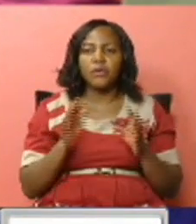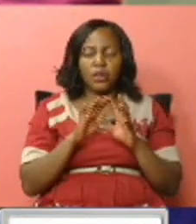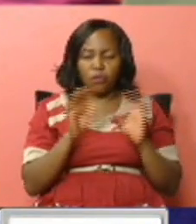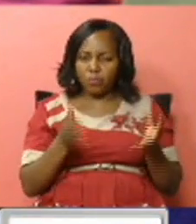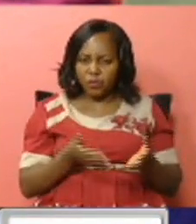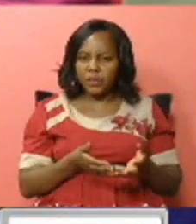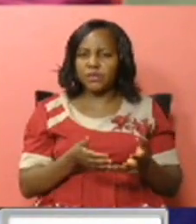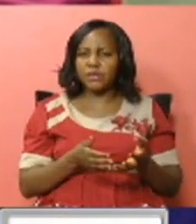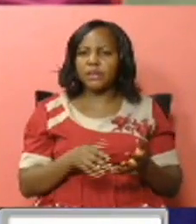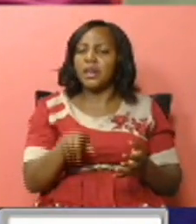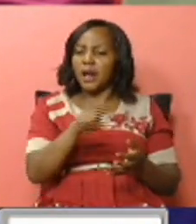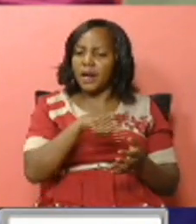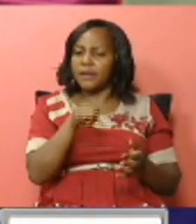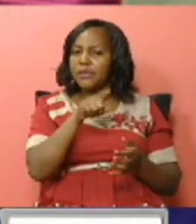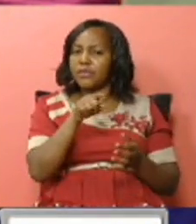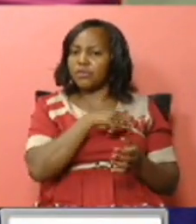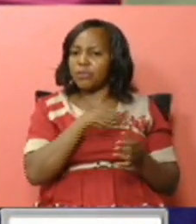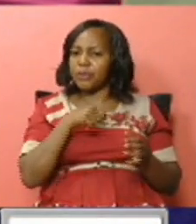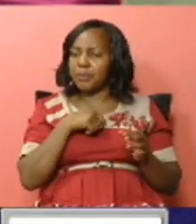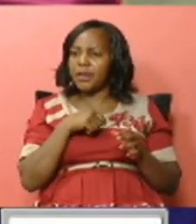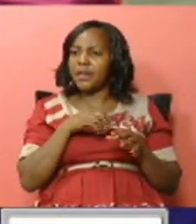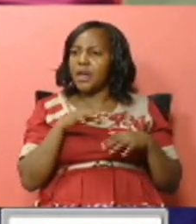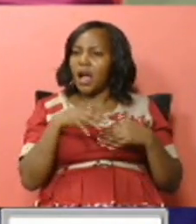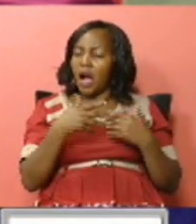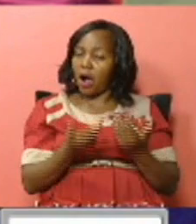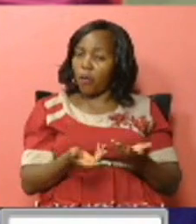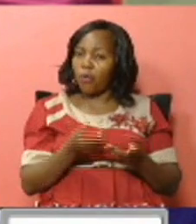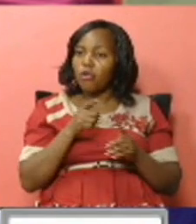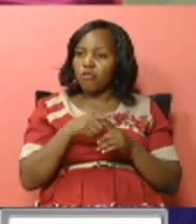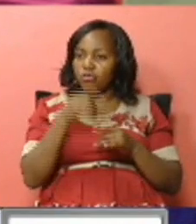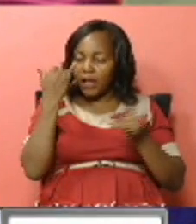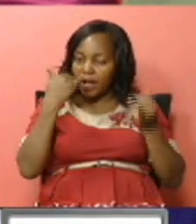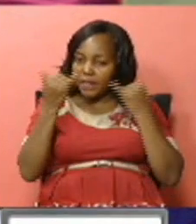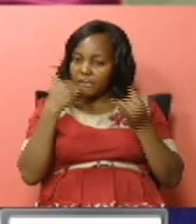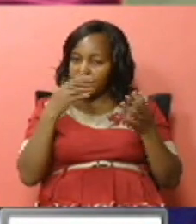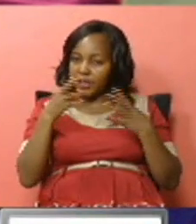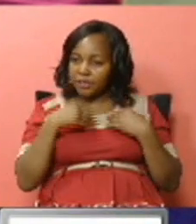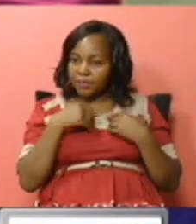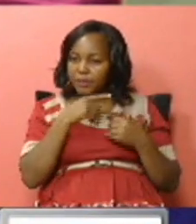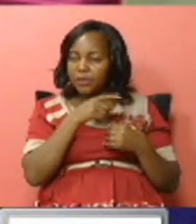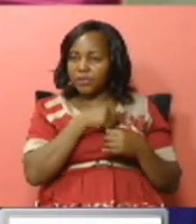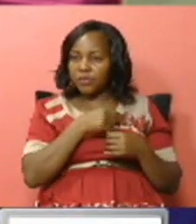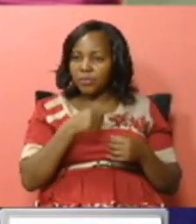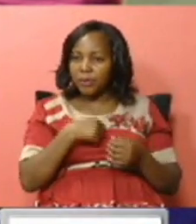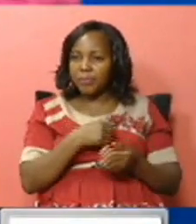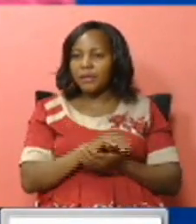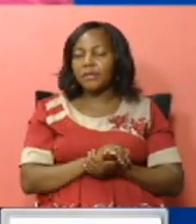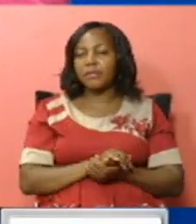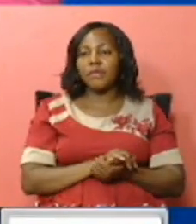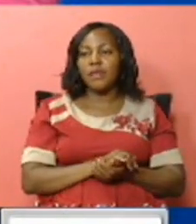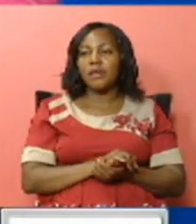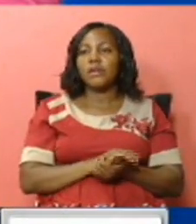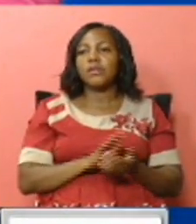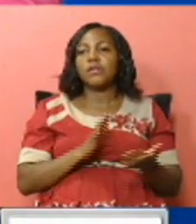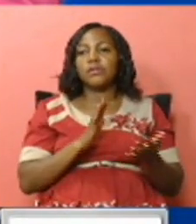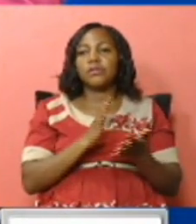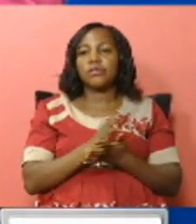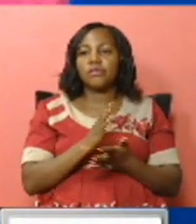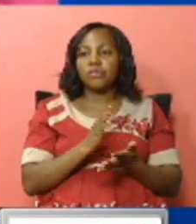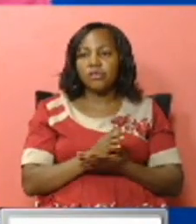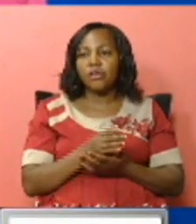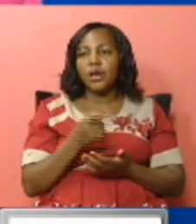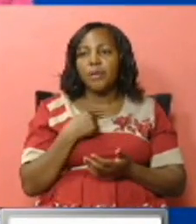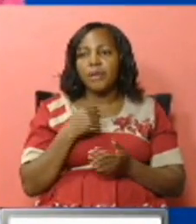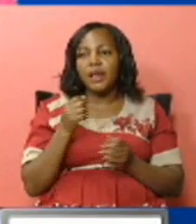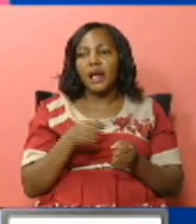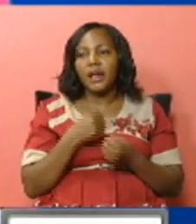around these women? Are they very receptive to the idea of allowing them back? Yes, we've had very, I